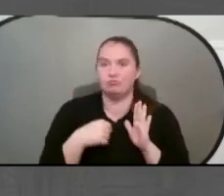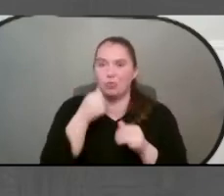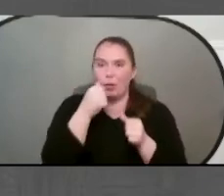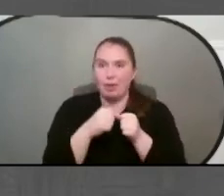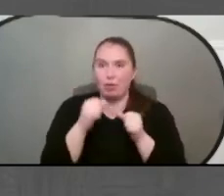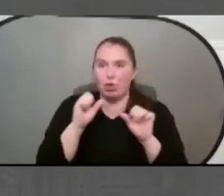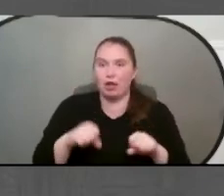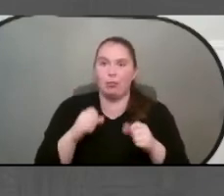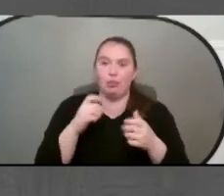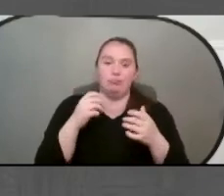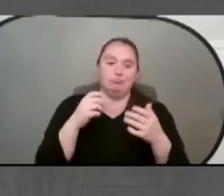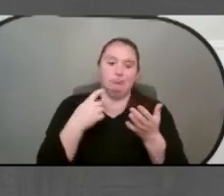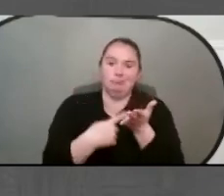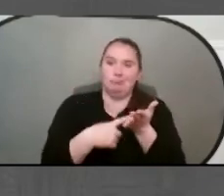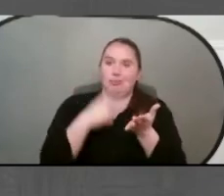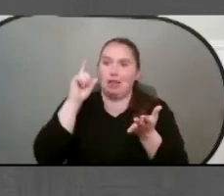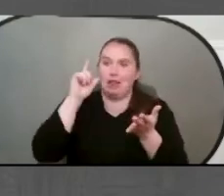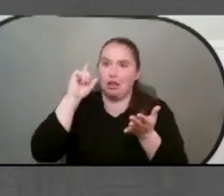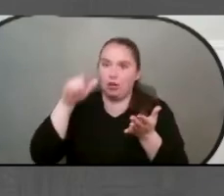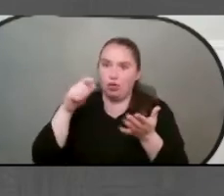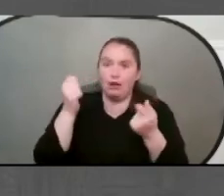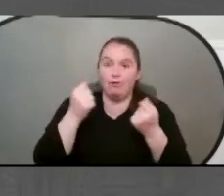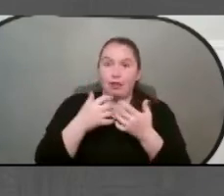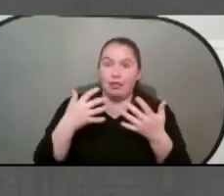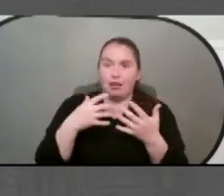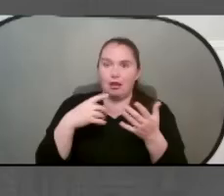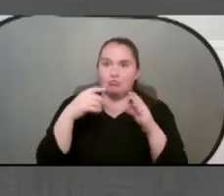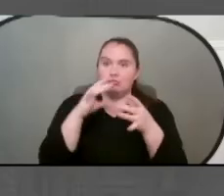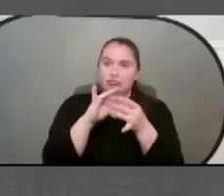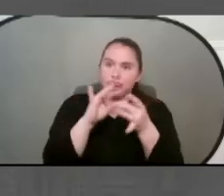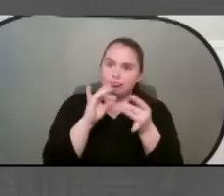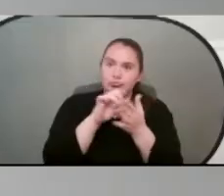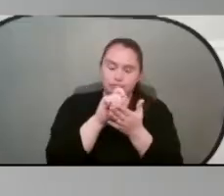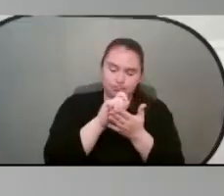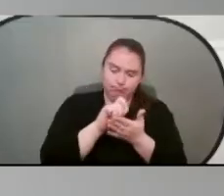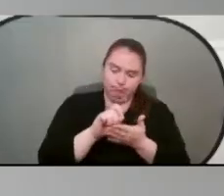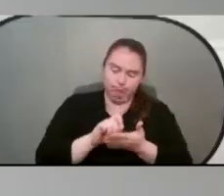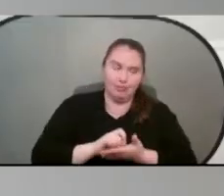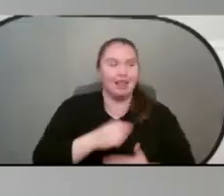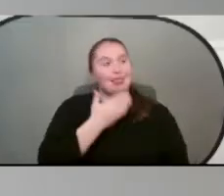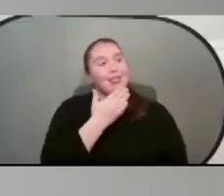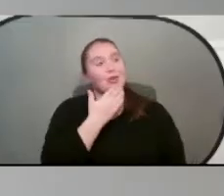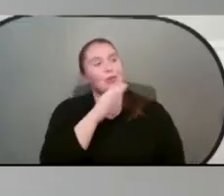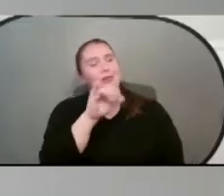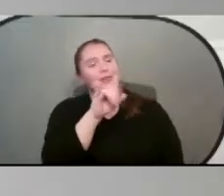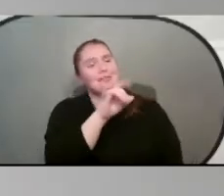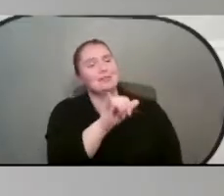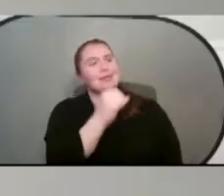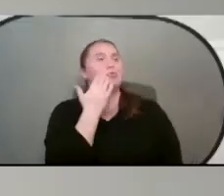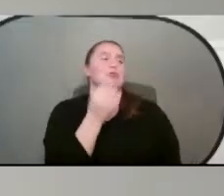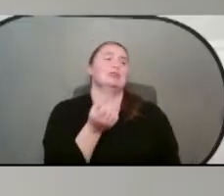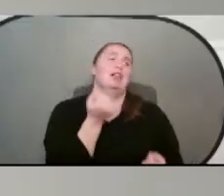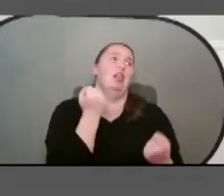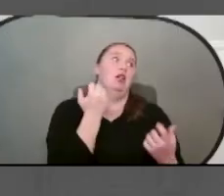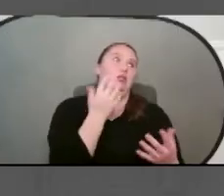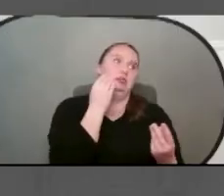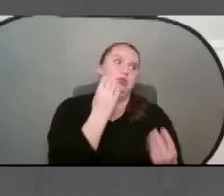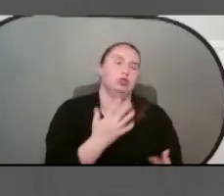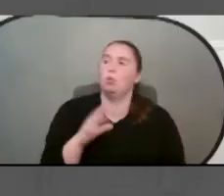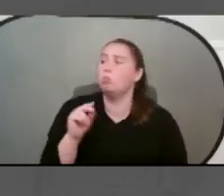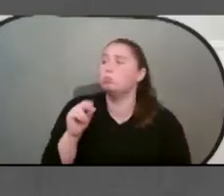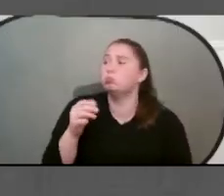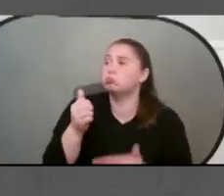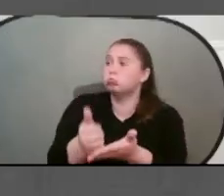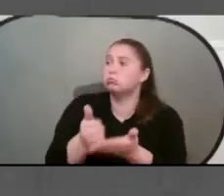follow up on some of these things as we are, all of these things, when we move forward. Thank you, Casey. I know it's a lot. No, it's helpful.